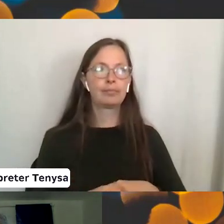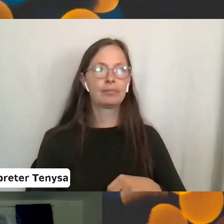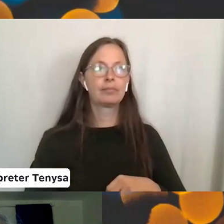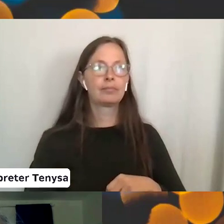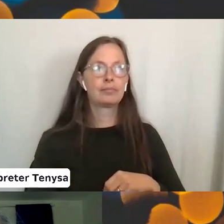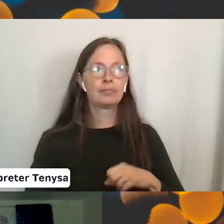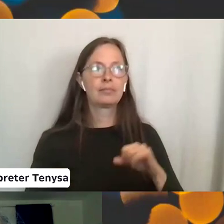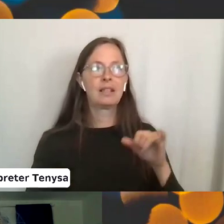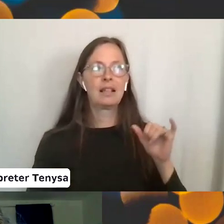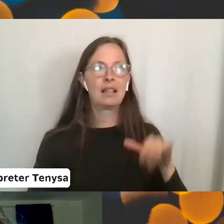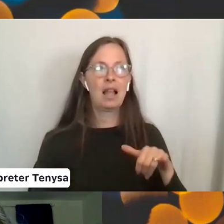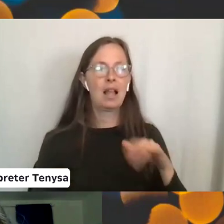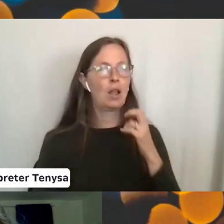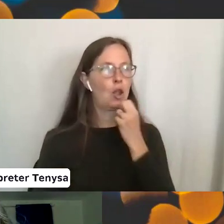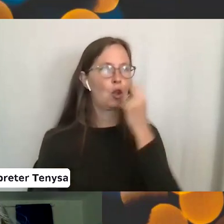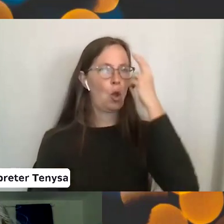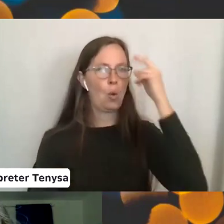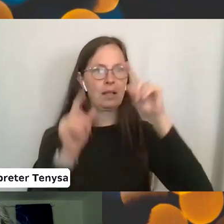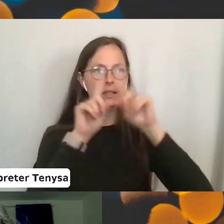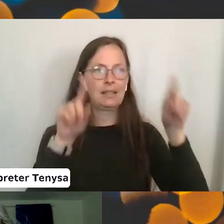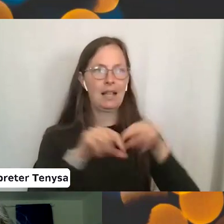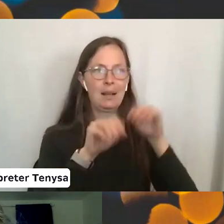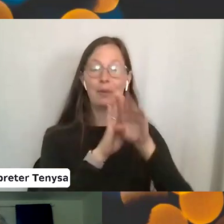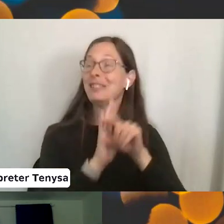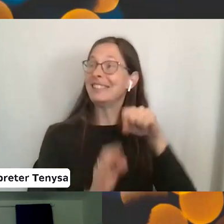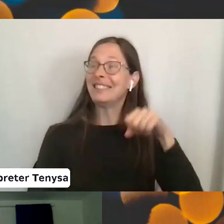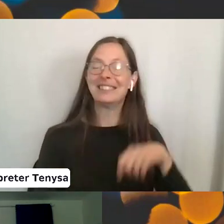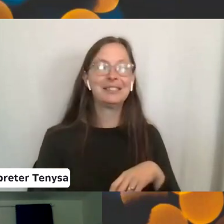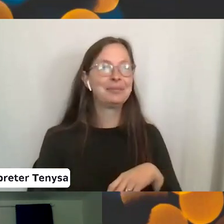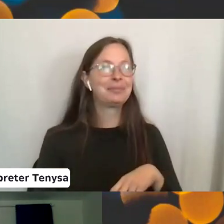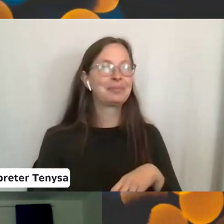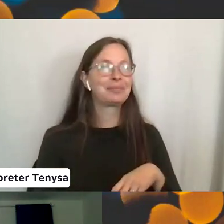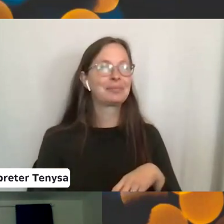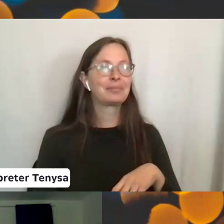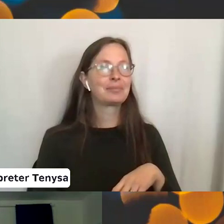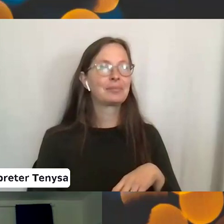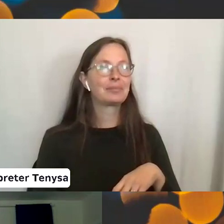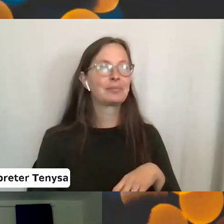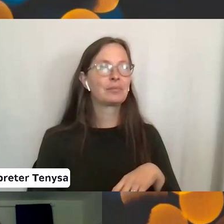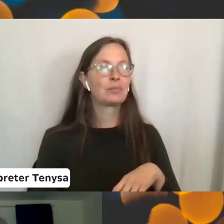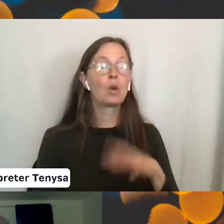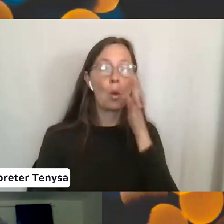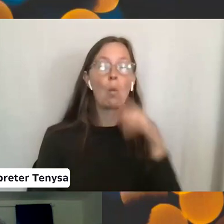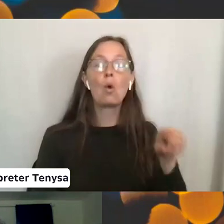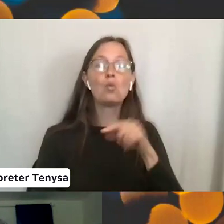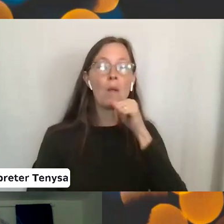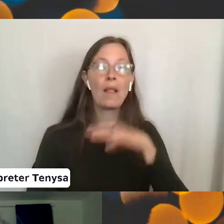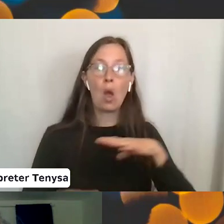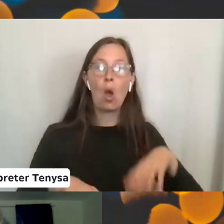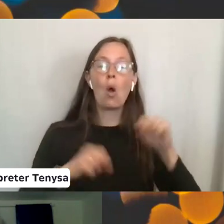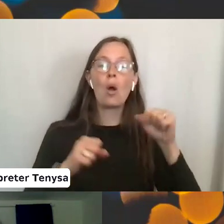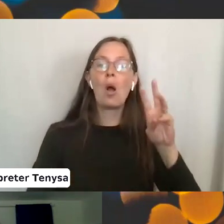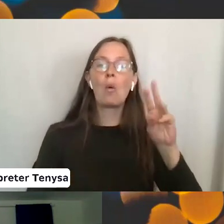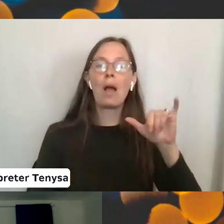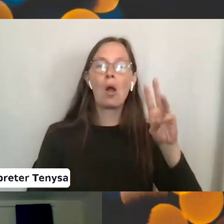Is that the goat sign in the background? Yes. When would you ladies host a Wayward camp we can all attend?